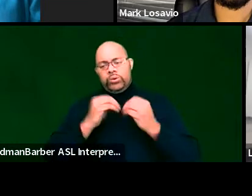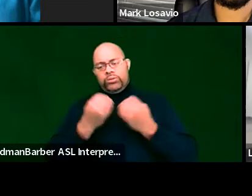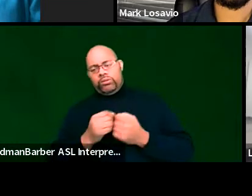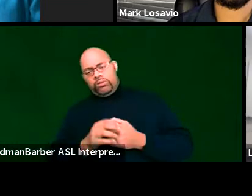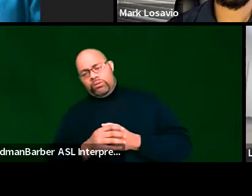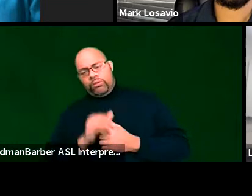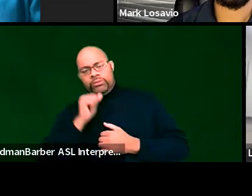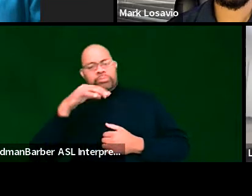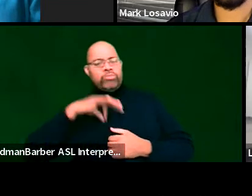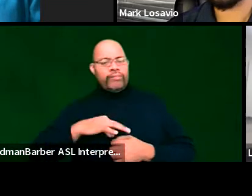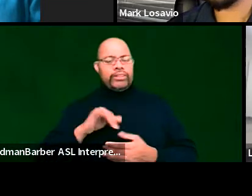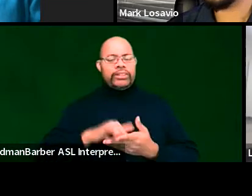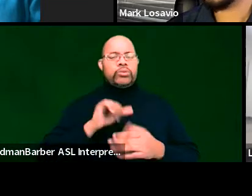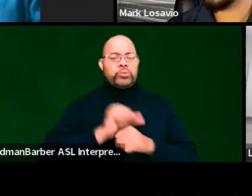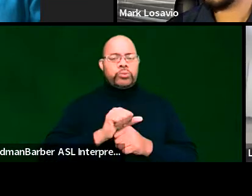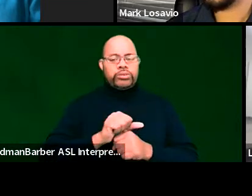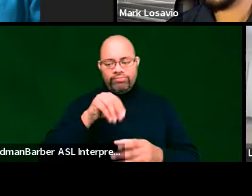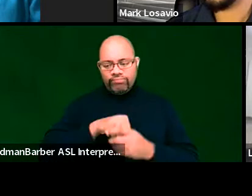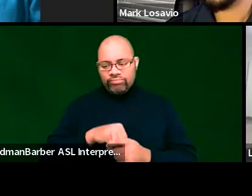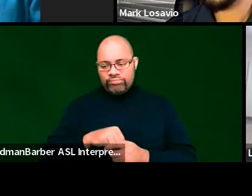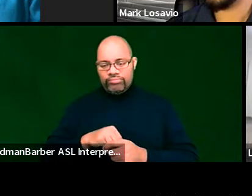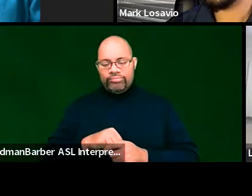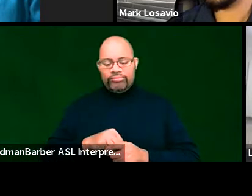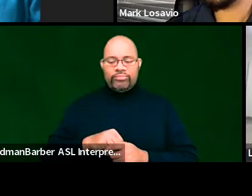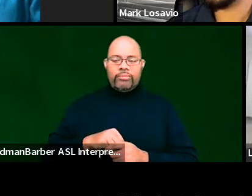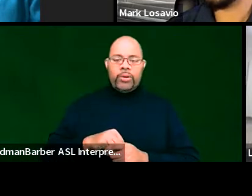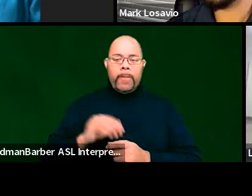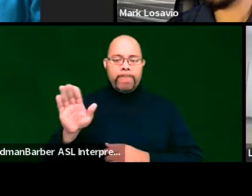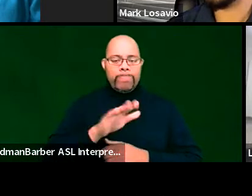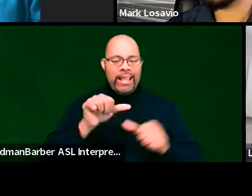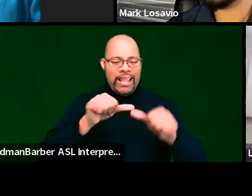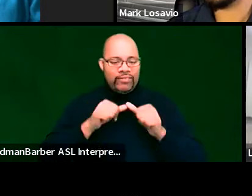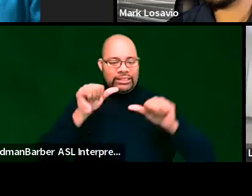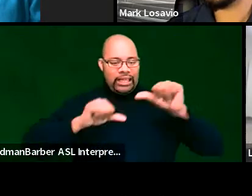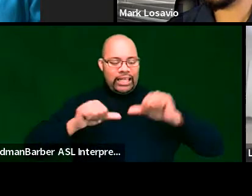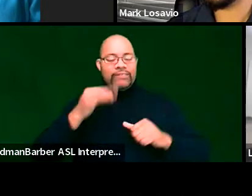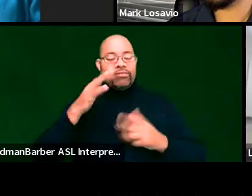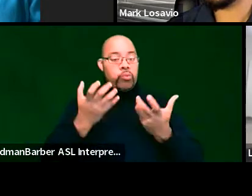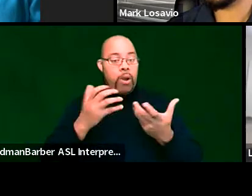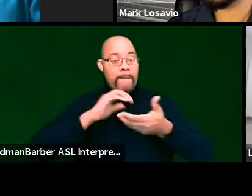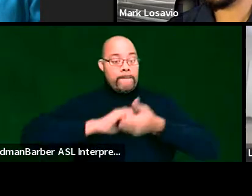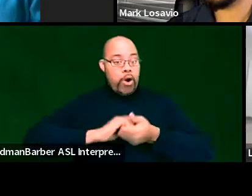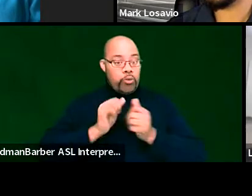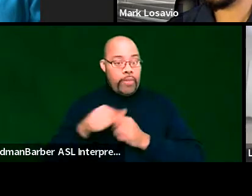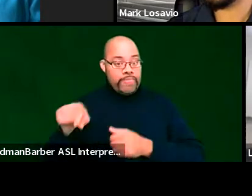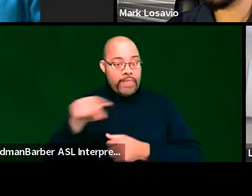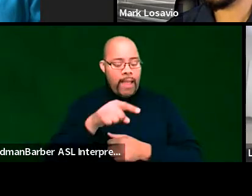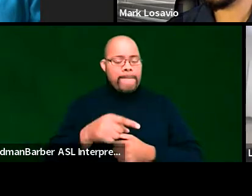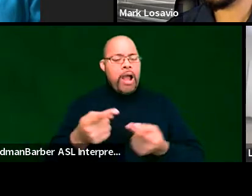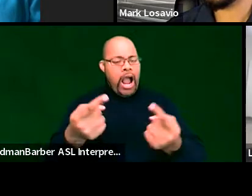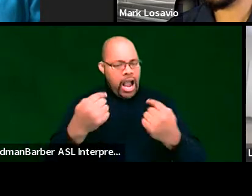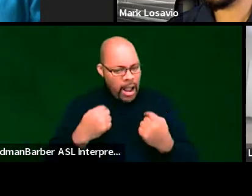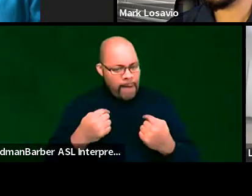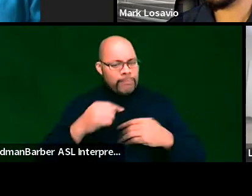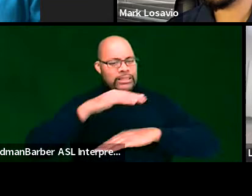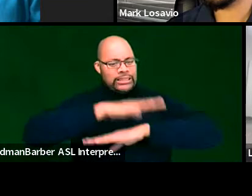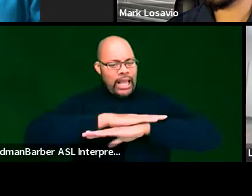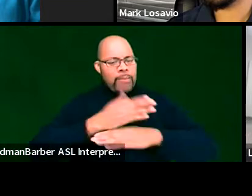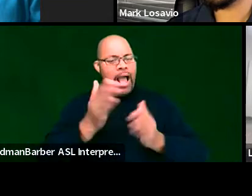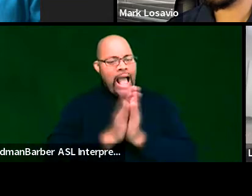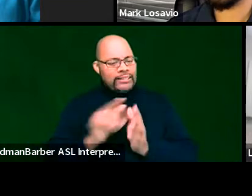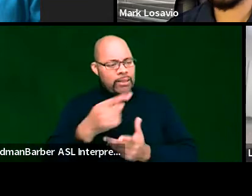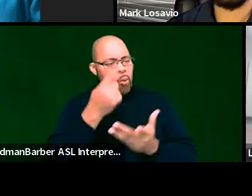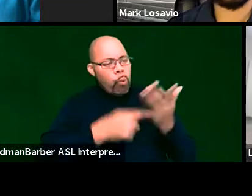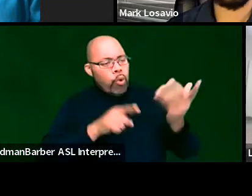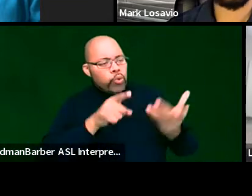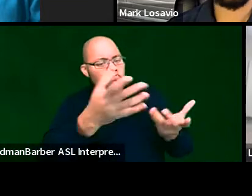or nonprofits that work within your realm of science. If you want to partner with them, like, come to the table and ask them, like, what